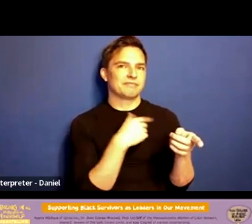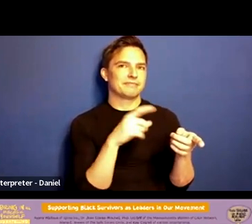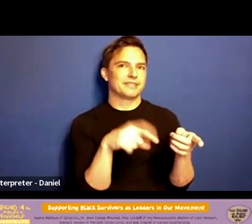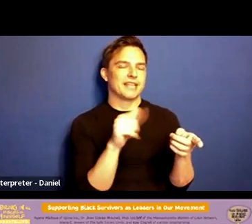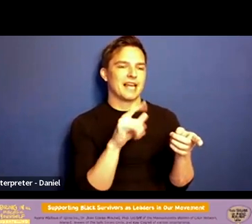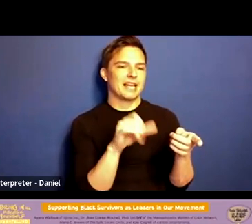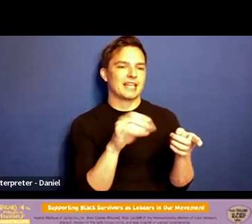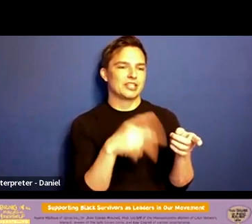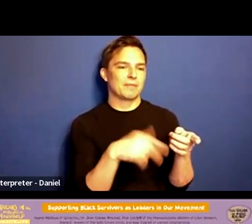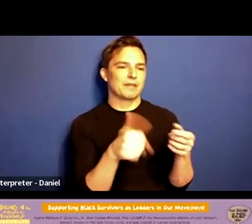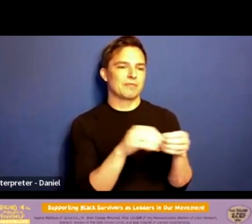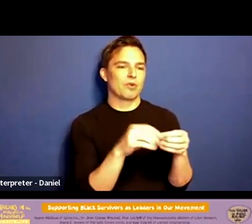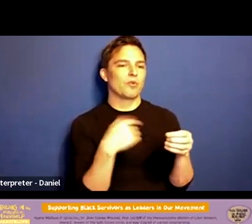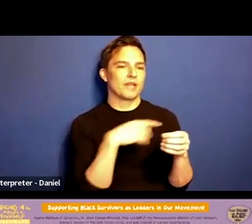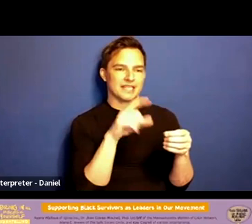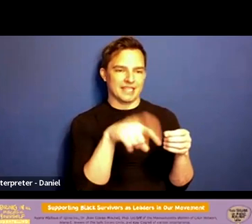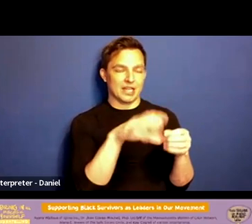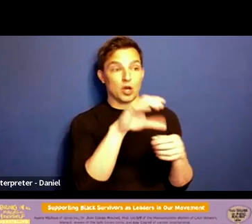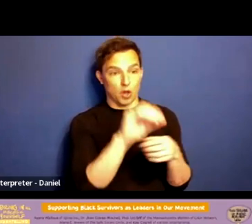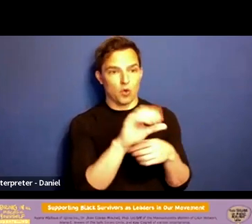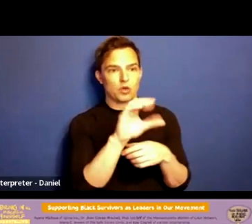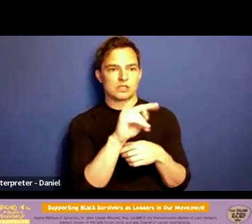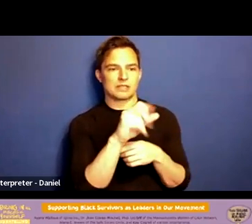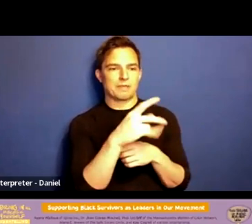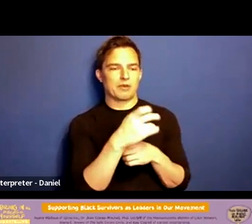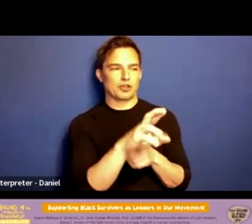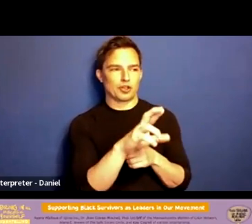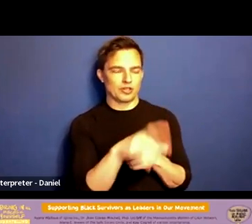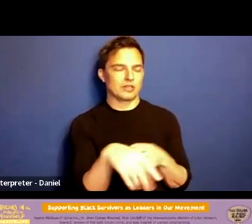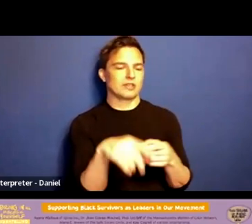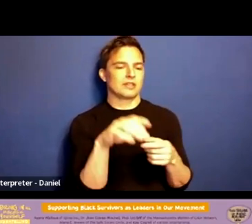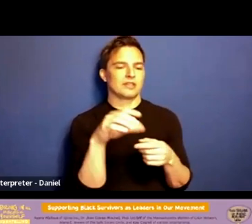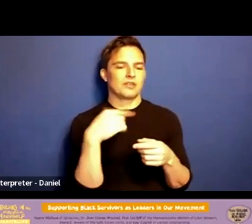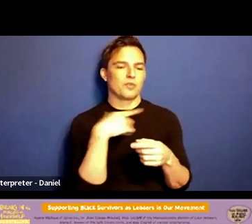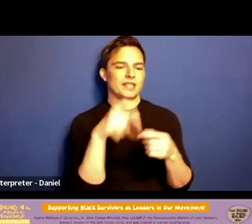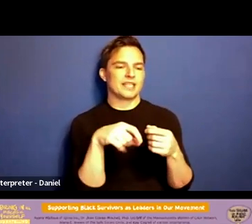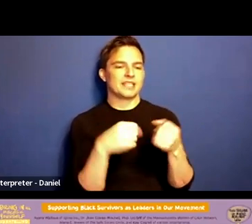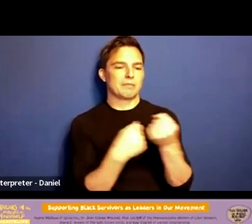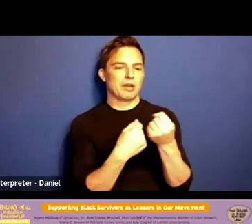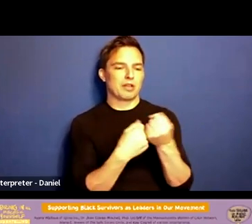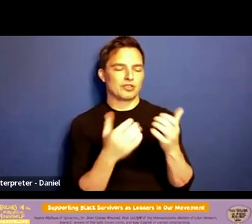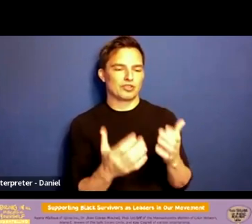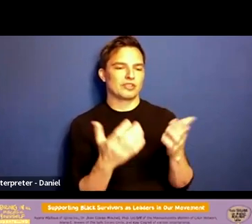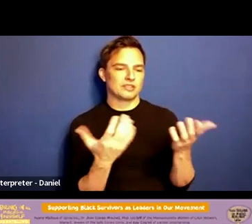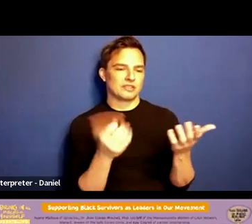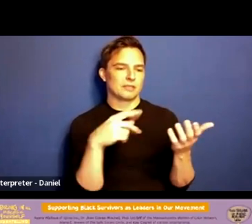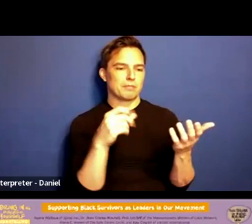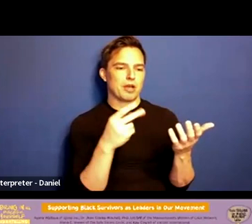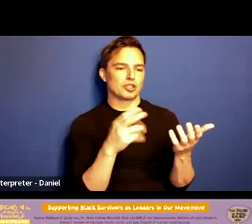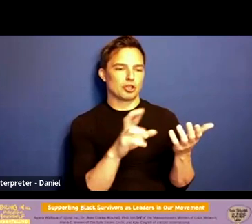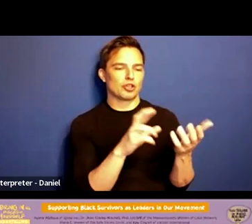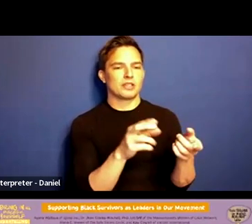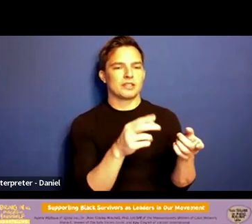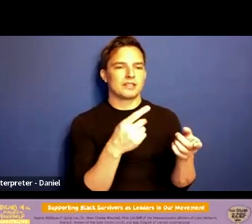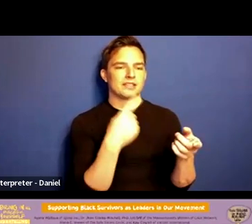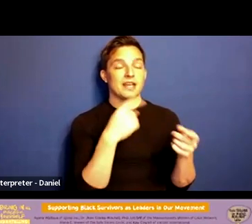bad things are. We need co-conspirators and we need sponsors. We need people to say it's time for this person